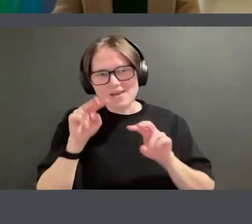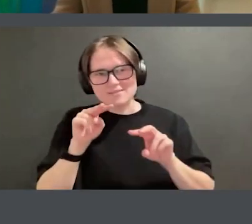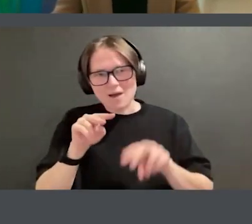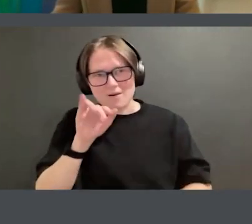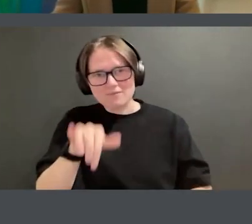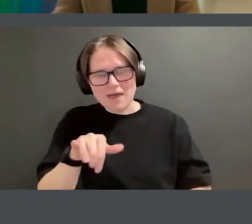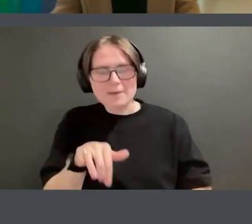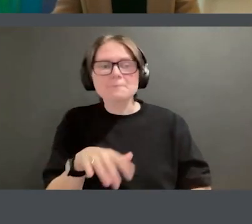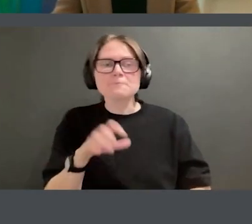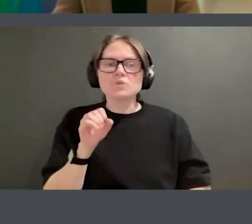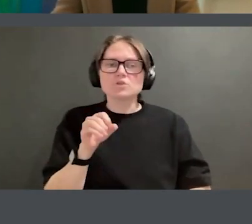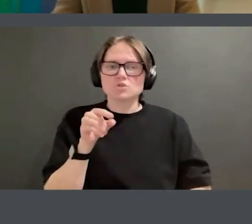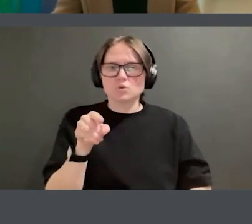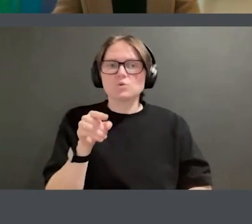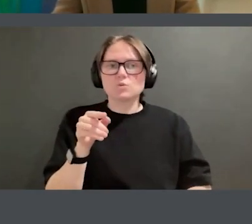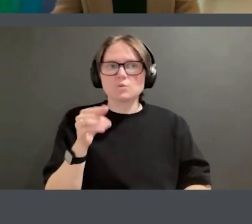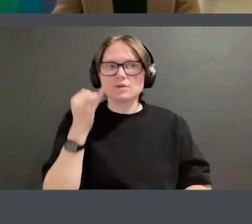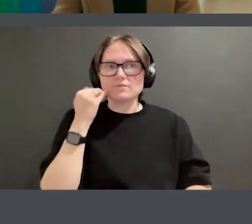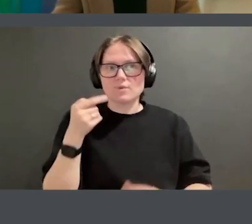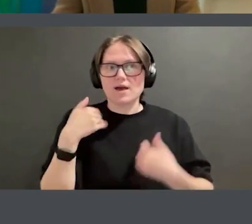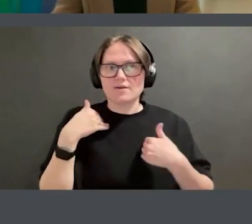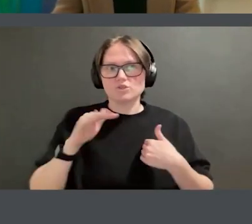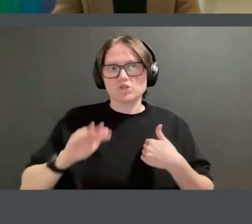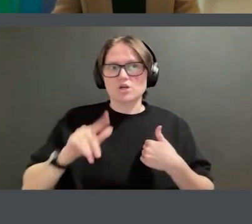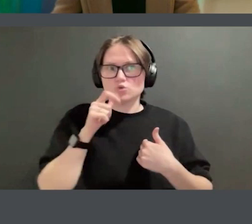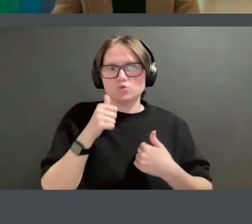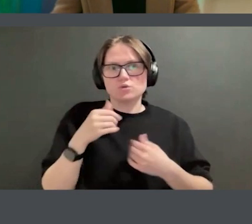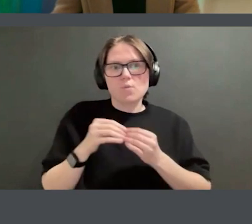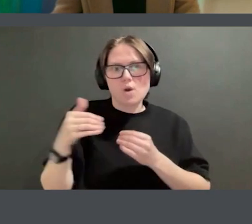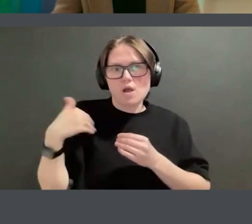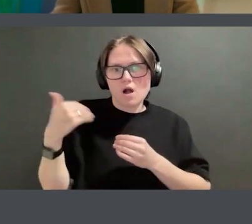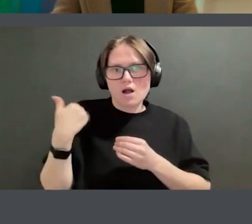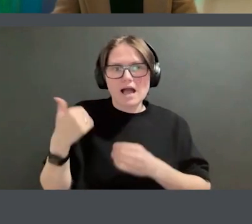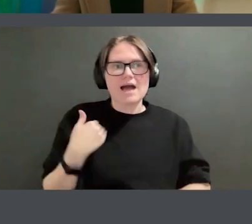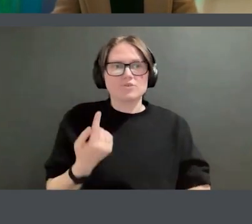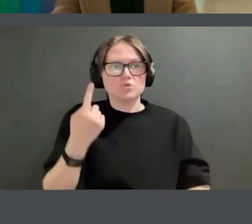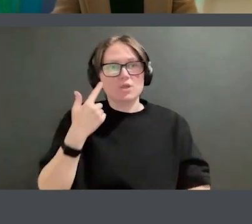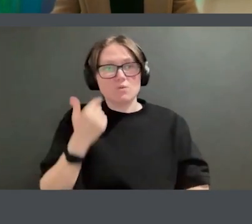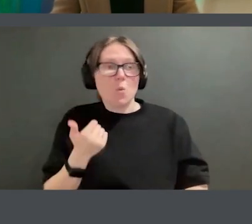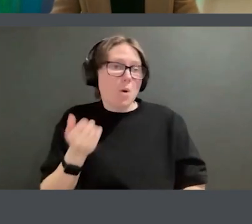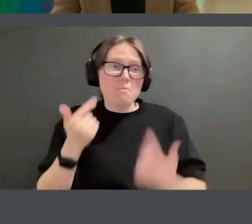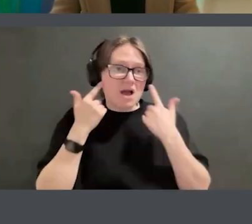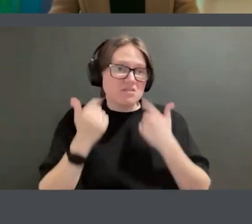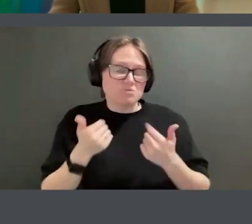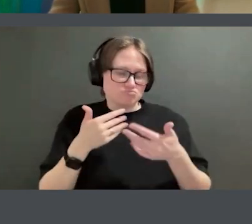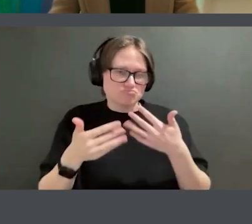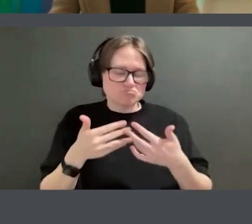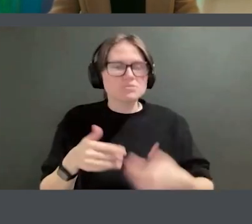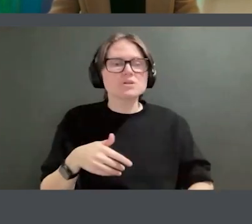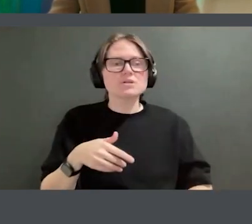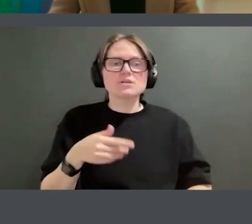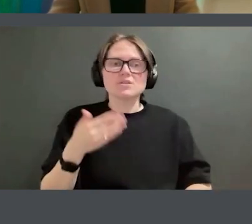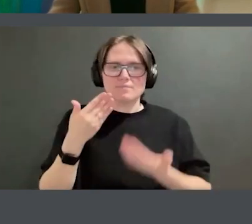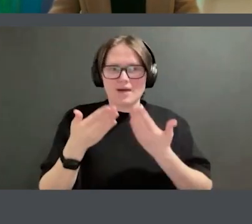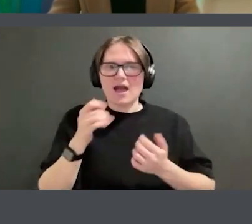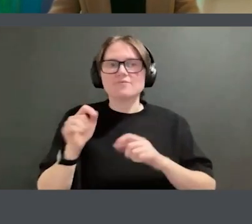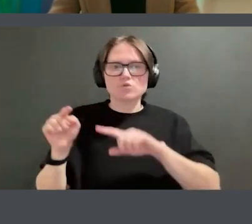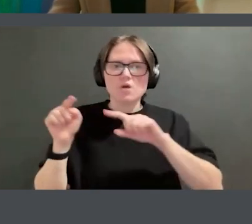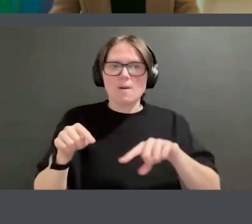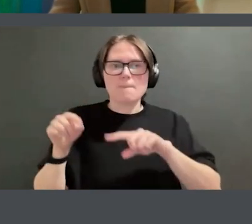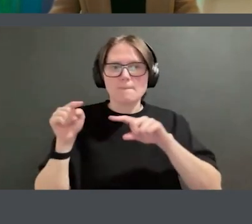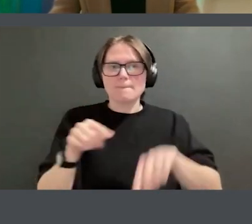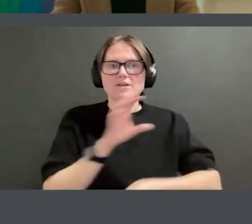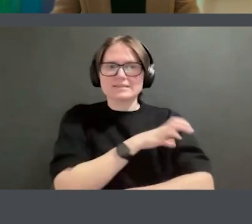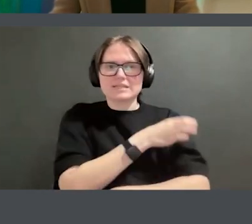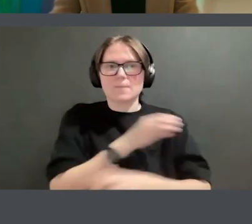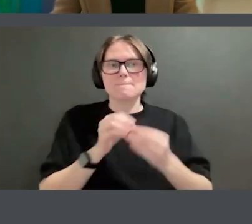that. And so you may, if you have a child who is younger who has a unilateral hearing loss or a bilateral hearing loss, you may have to come into the